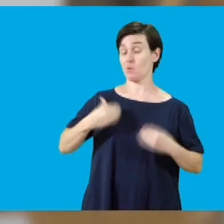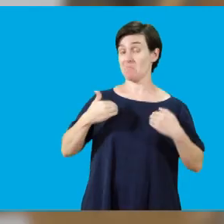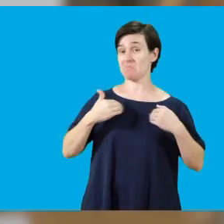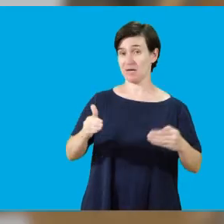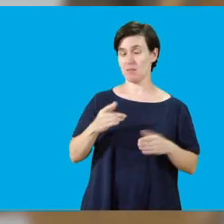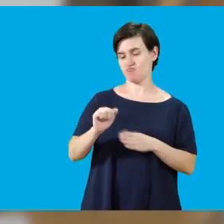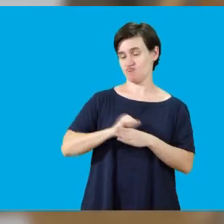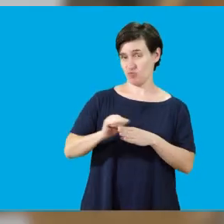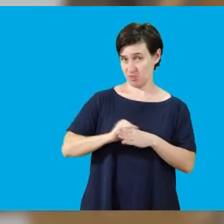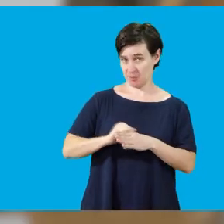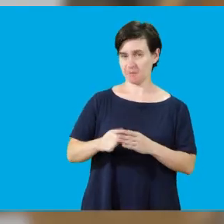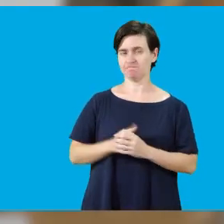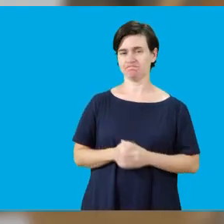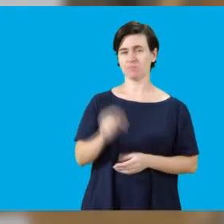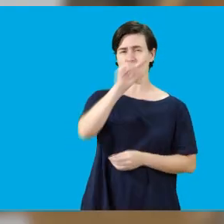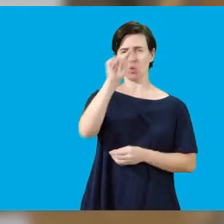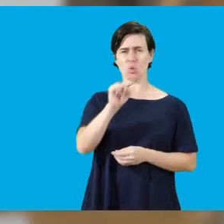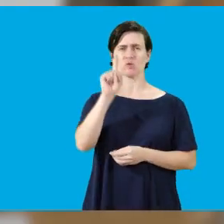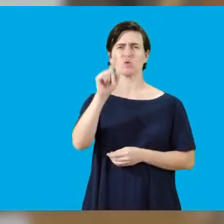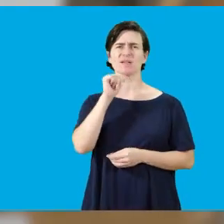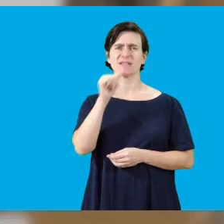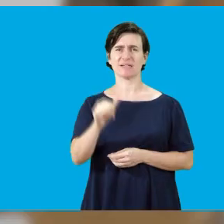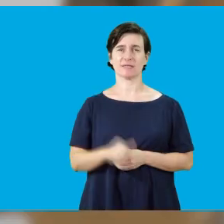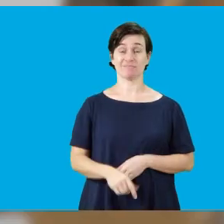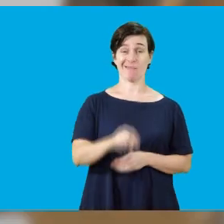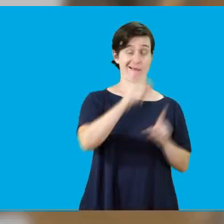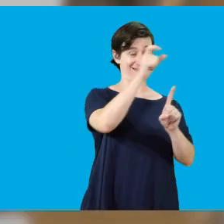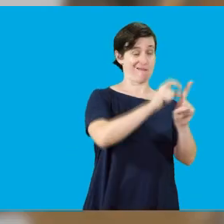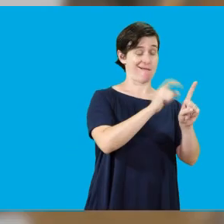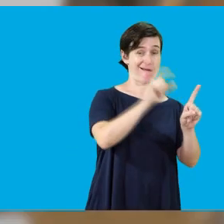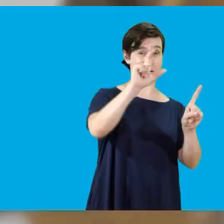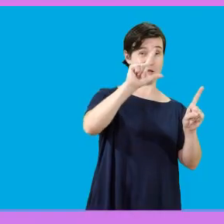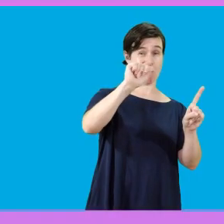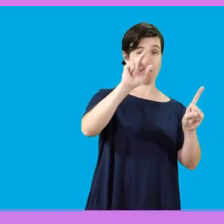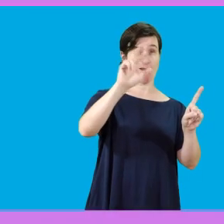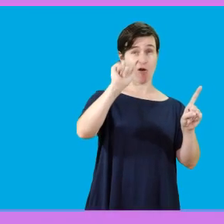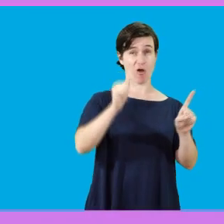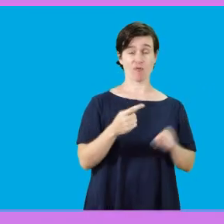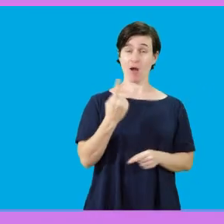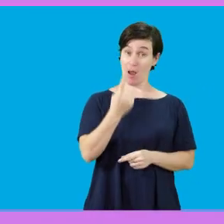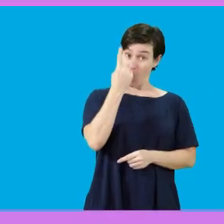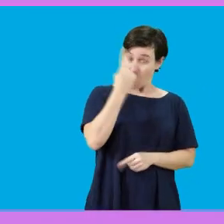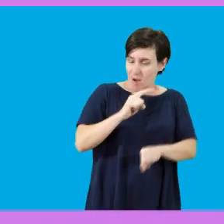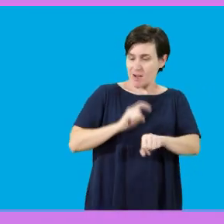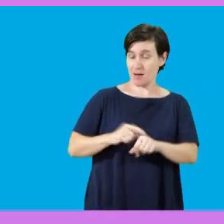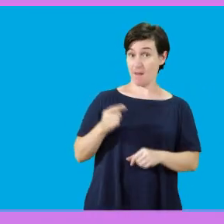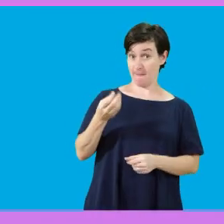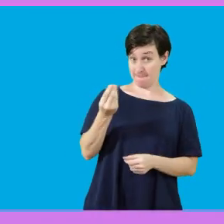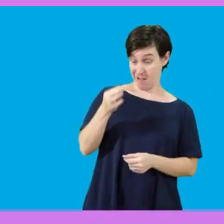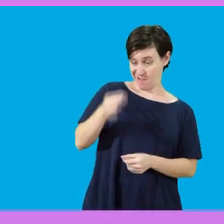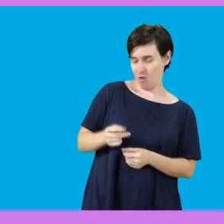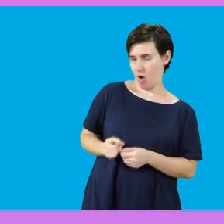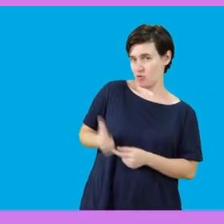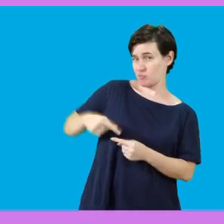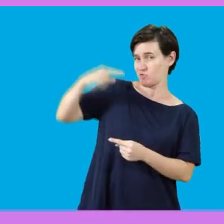application section. So we're going to start with our practice section. Question 1 says, Clara tossed a coin once. So Clara